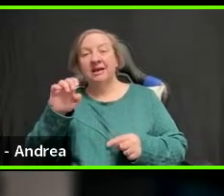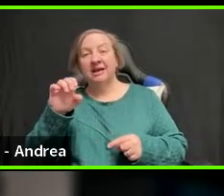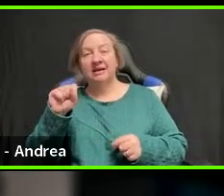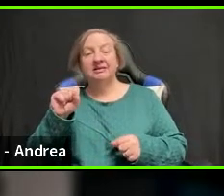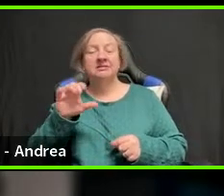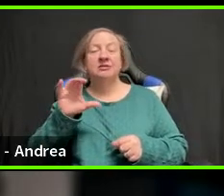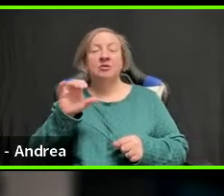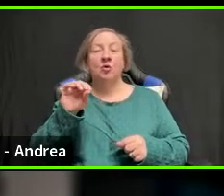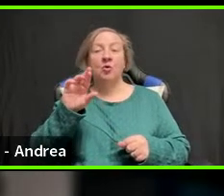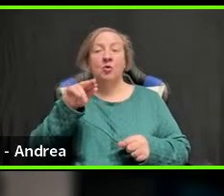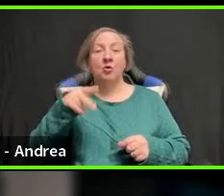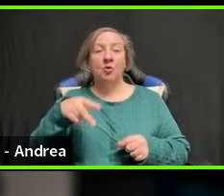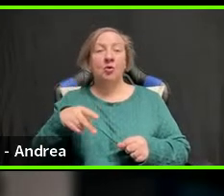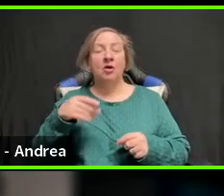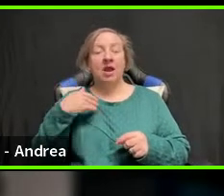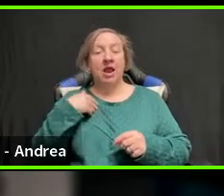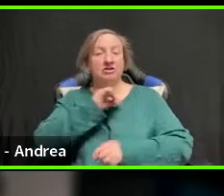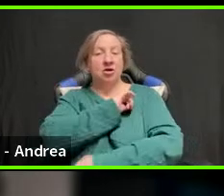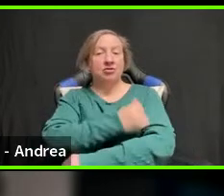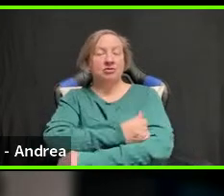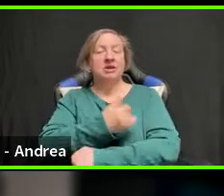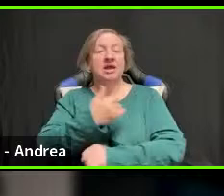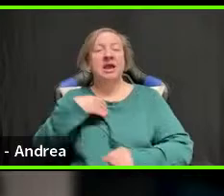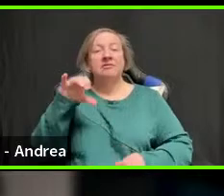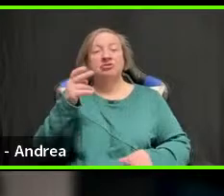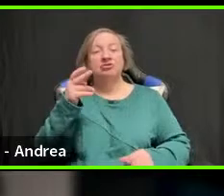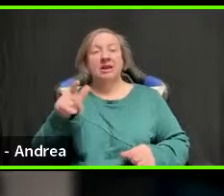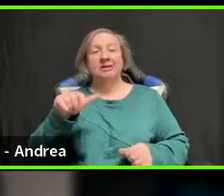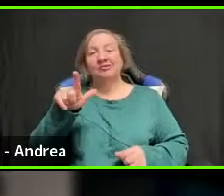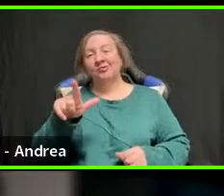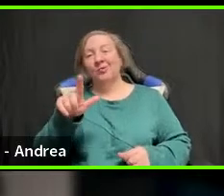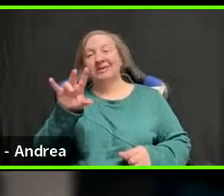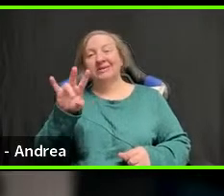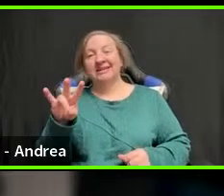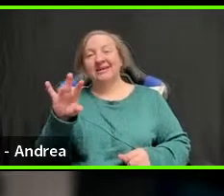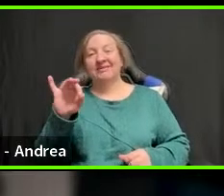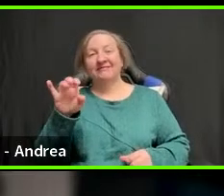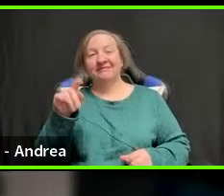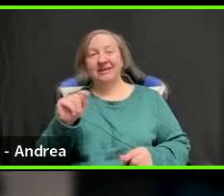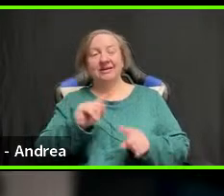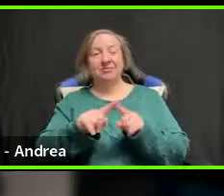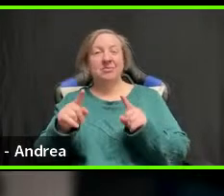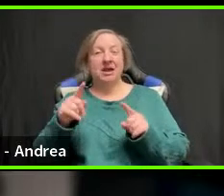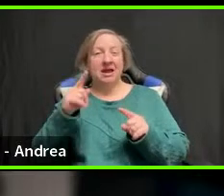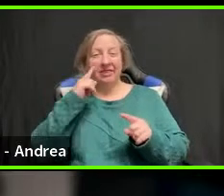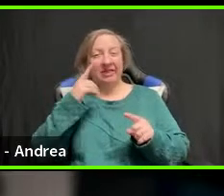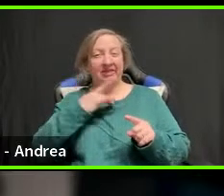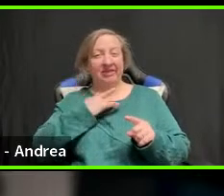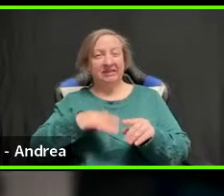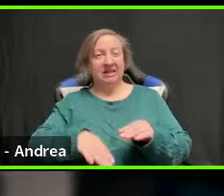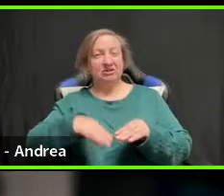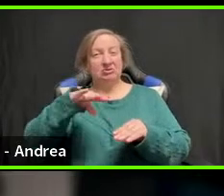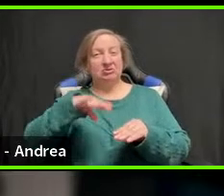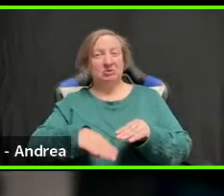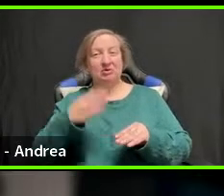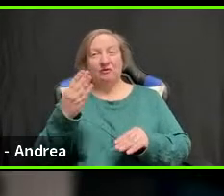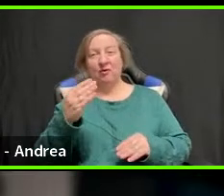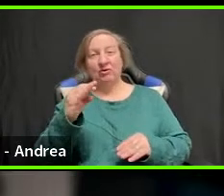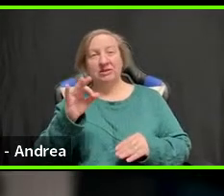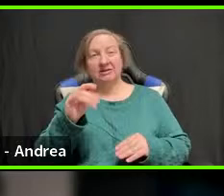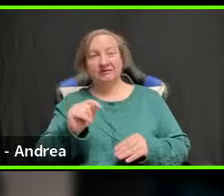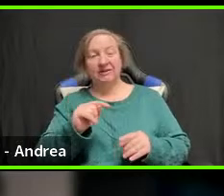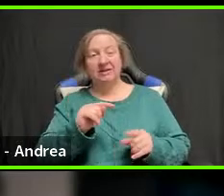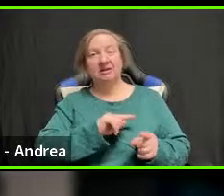authorized to have the channel at 27 feet, but I think they only maintain it to 14 feet, and it's 14 feet all the way to